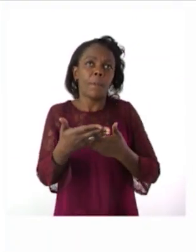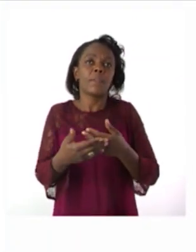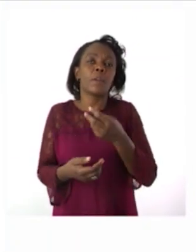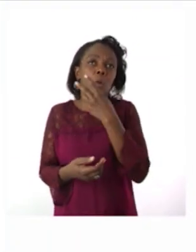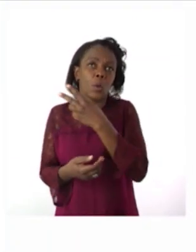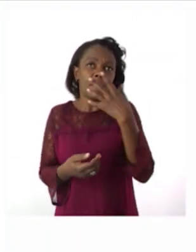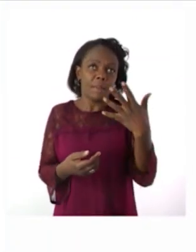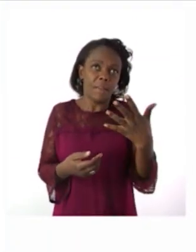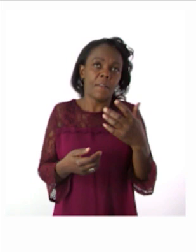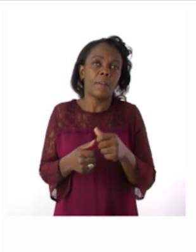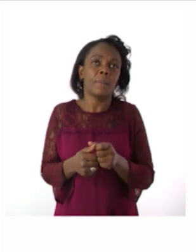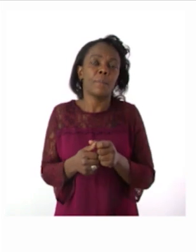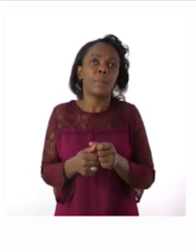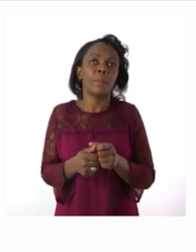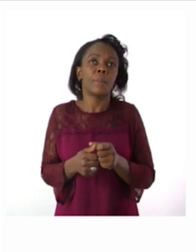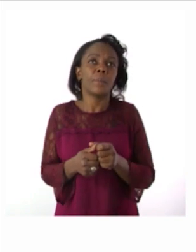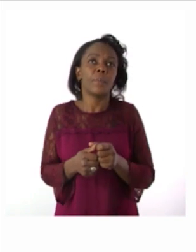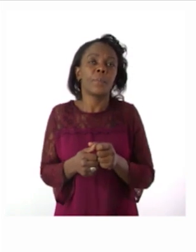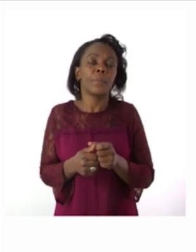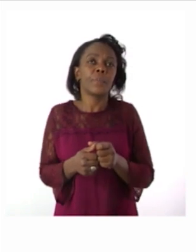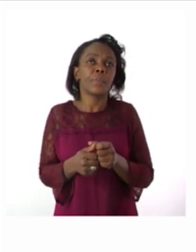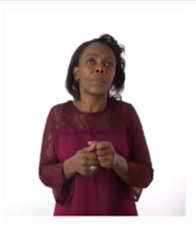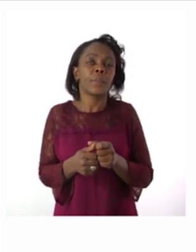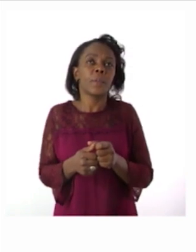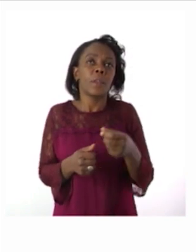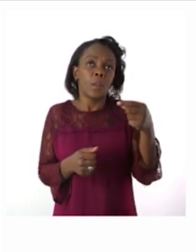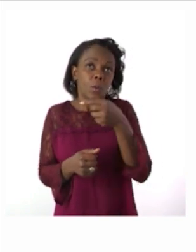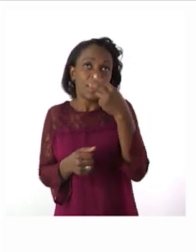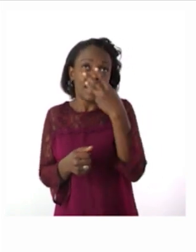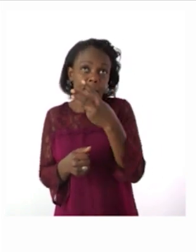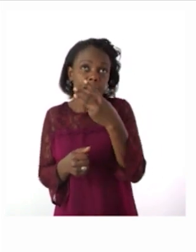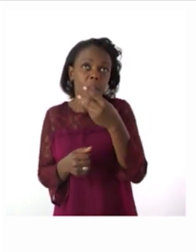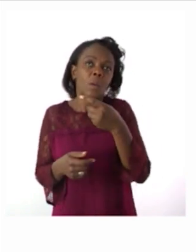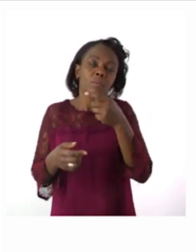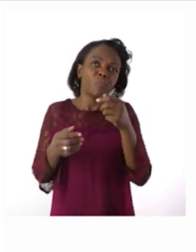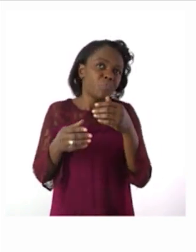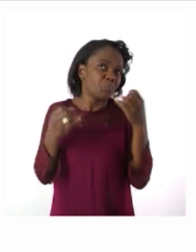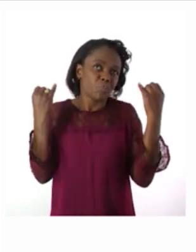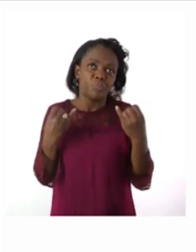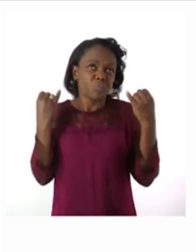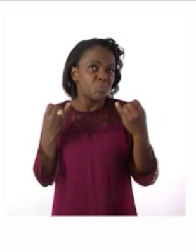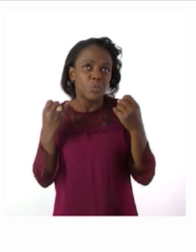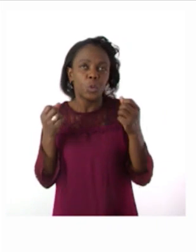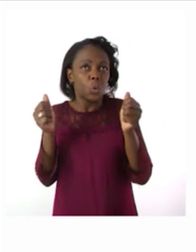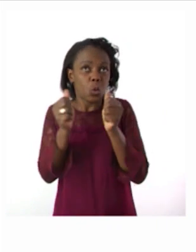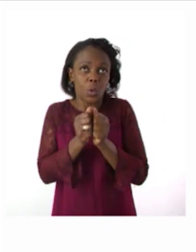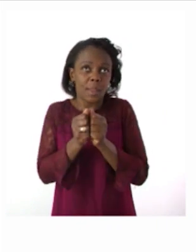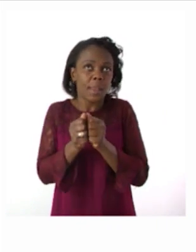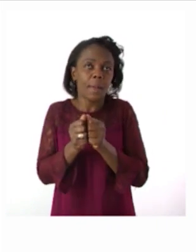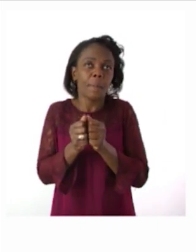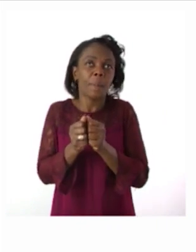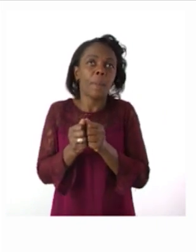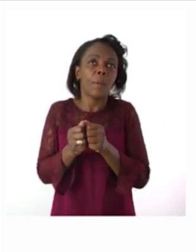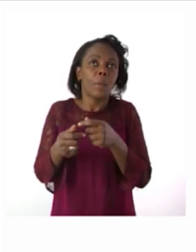Grade 3s, I hope you are still with me there. You have enjoyed revising the pronouns with the grade 2s. All